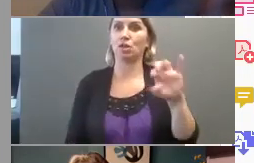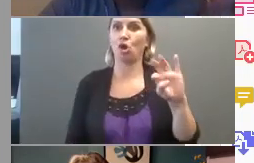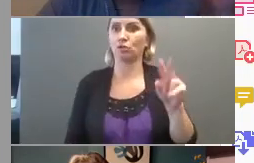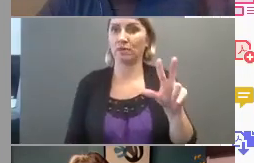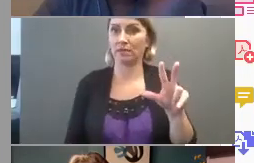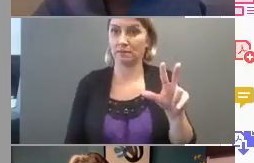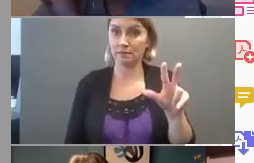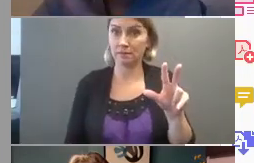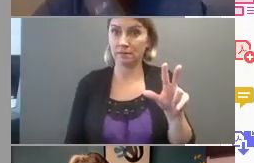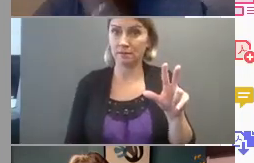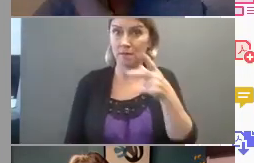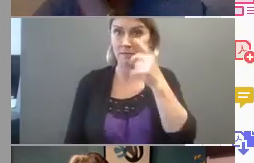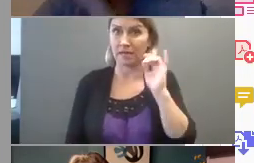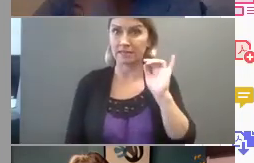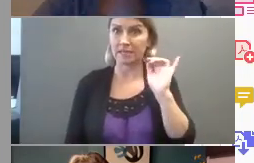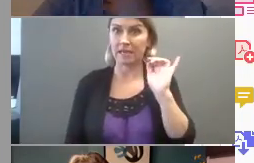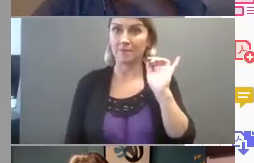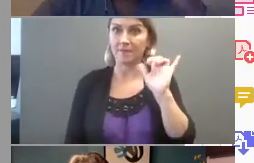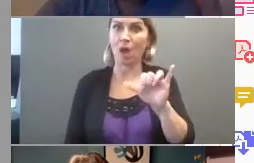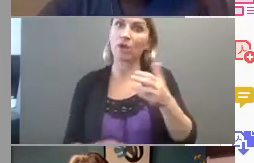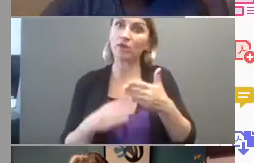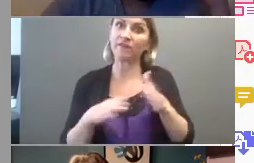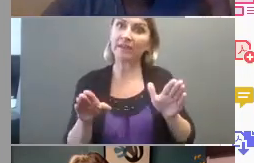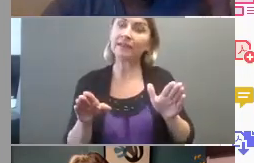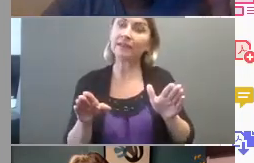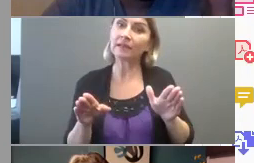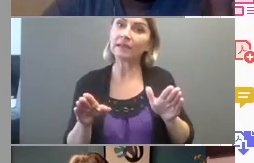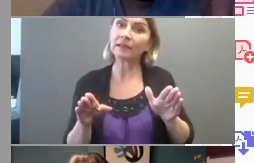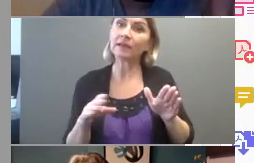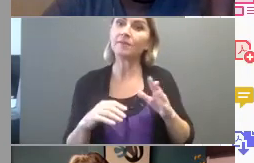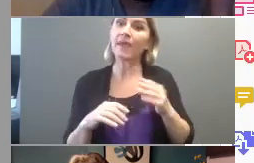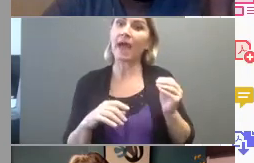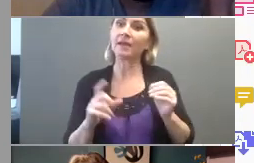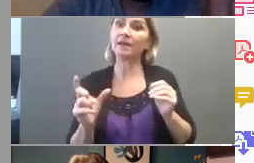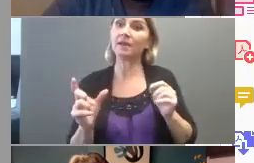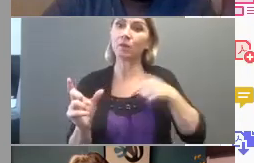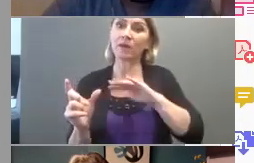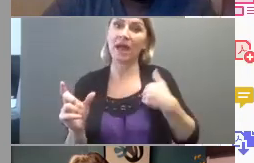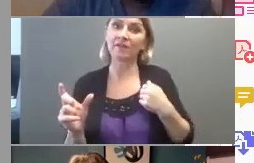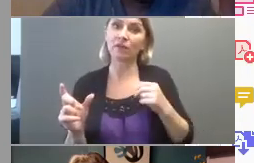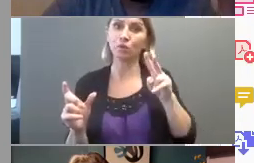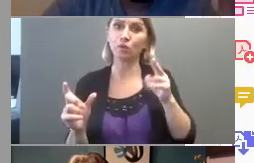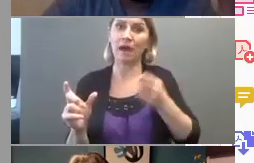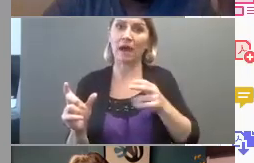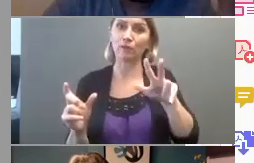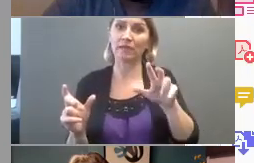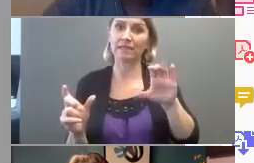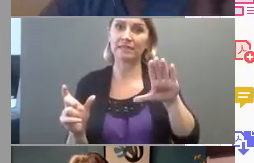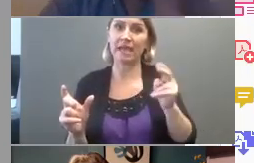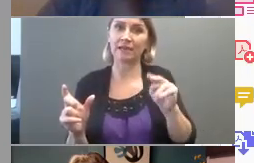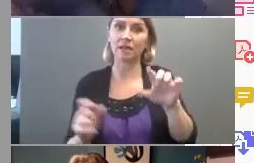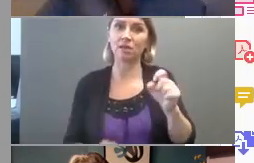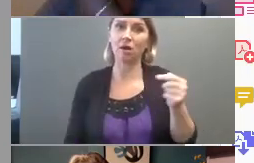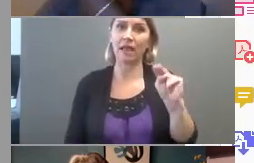right? Because we are subtracting, because we are dividing. And we have 2 by 3 Cn log